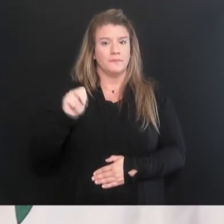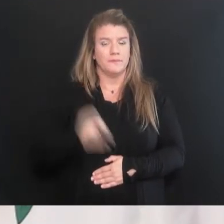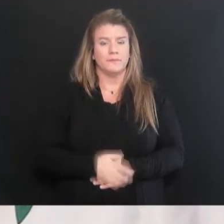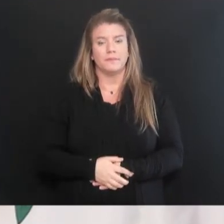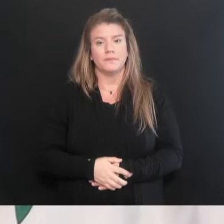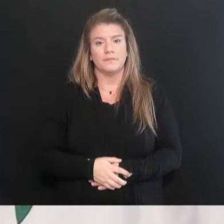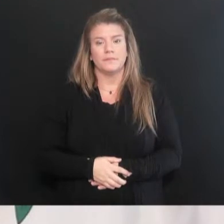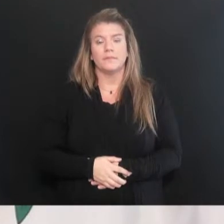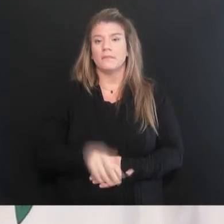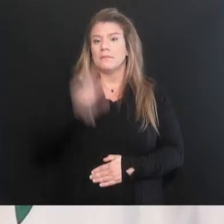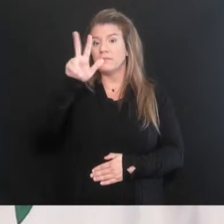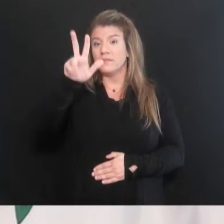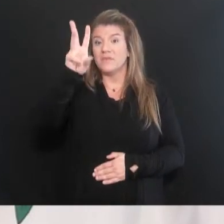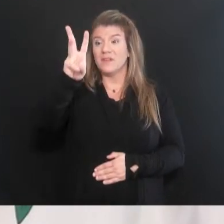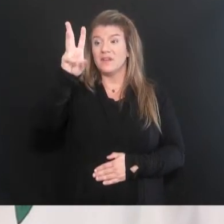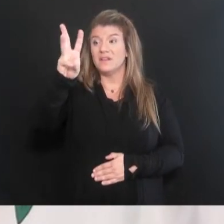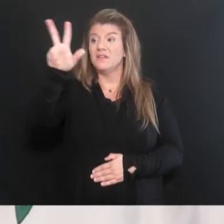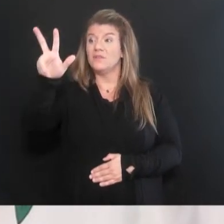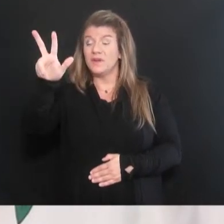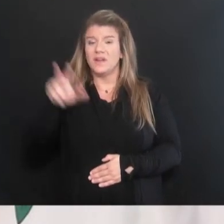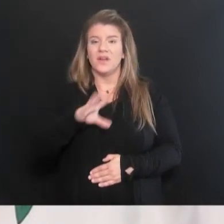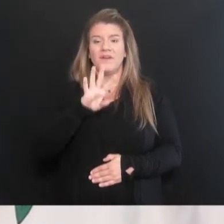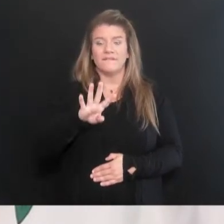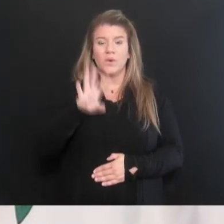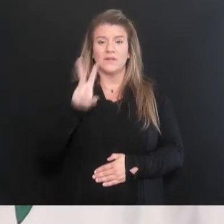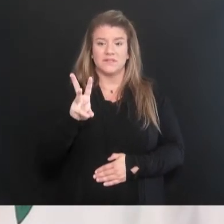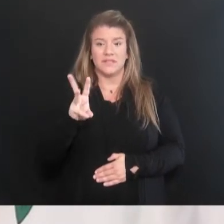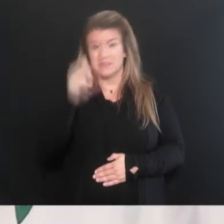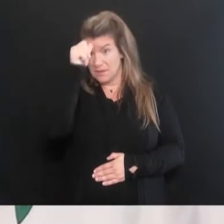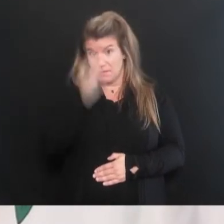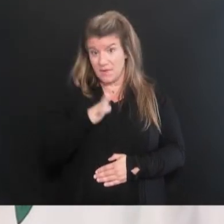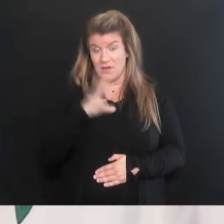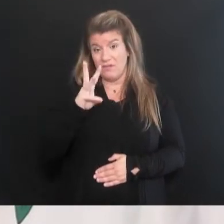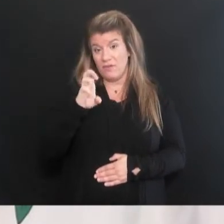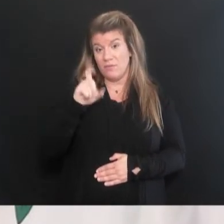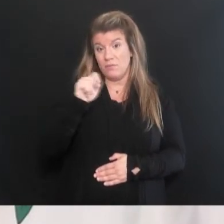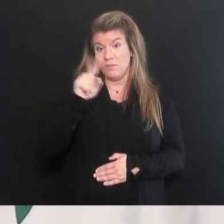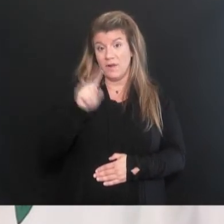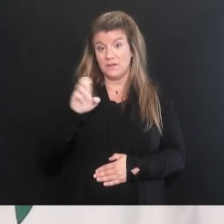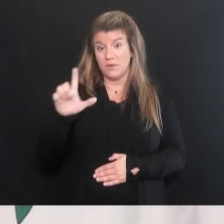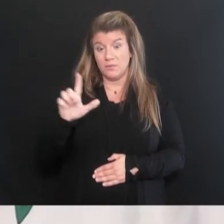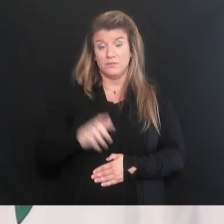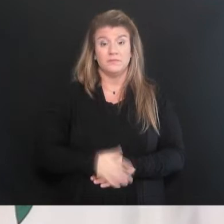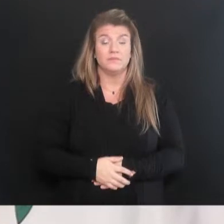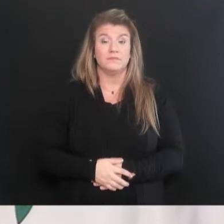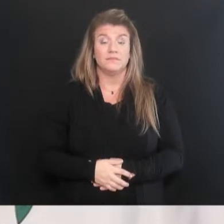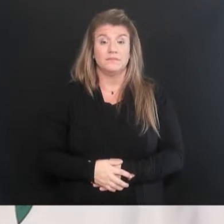The 3,663rd death, a 46-year-old male from Wetzel County.